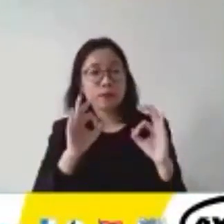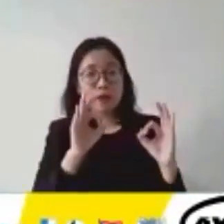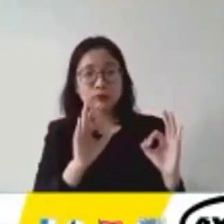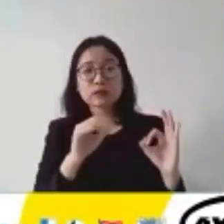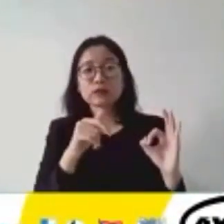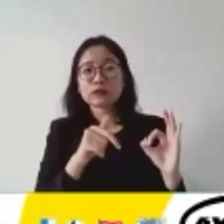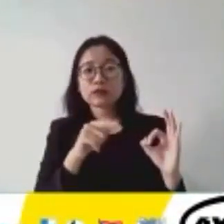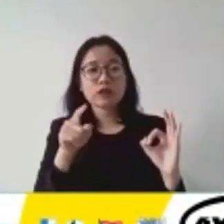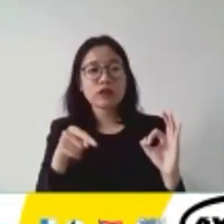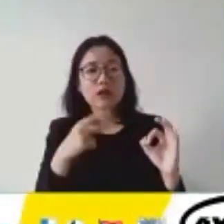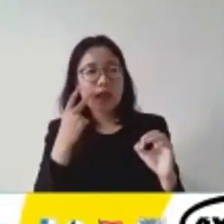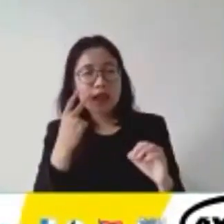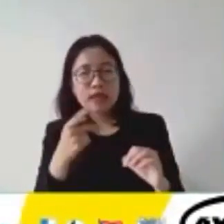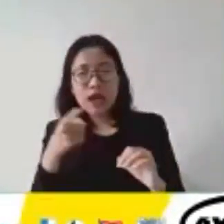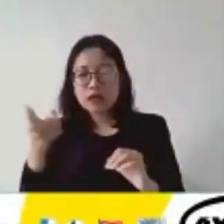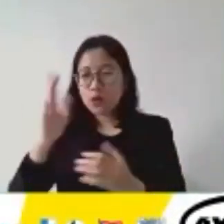we think also